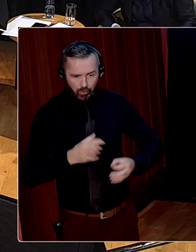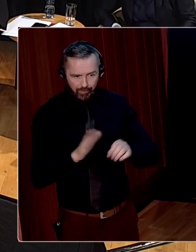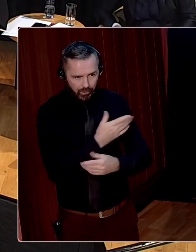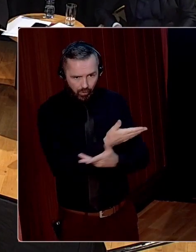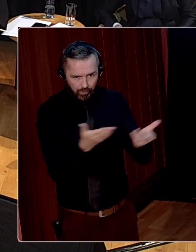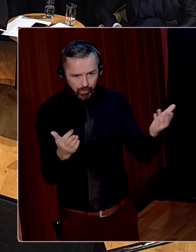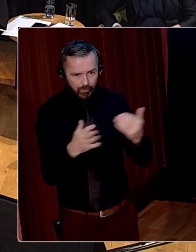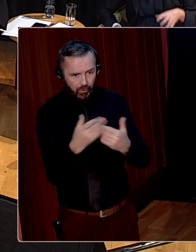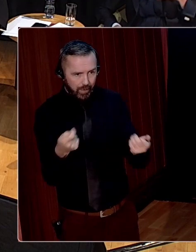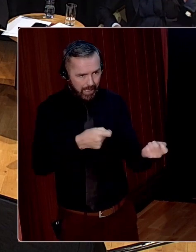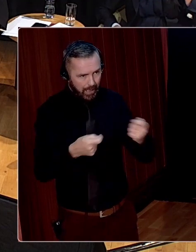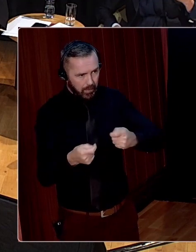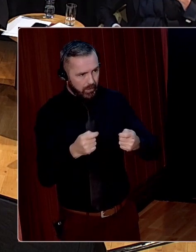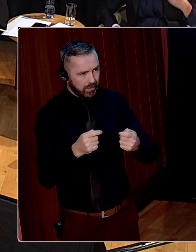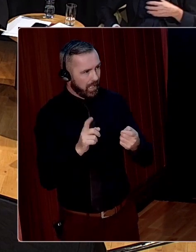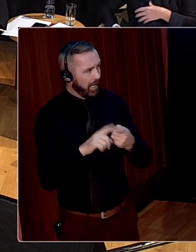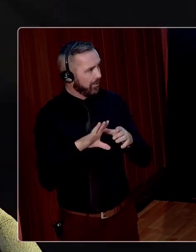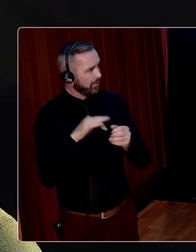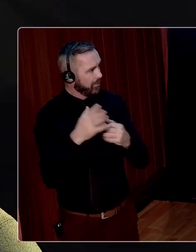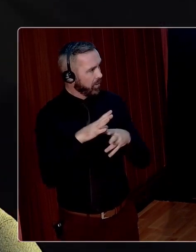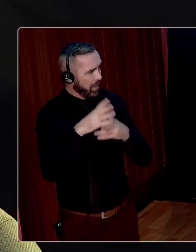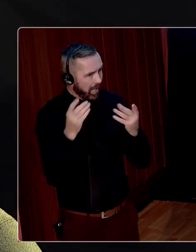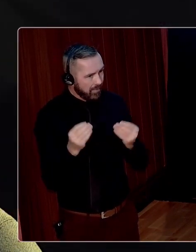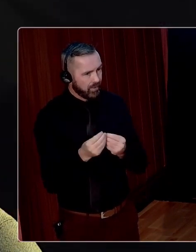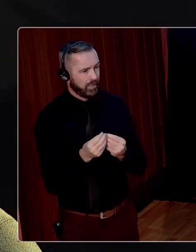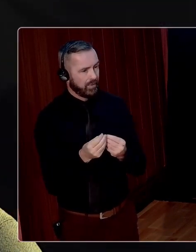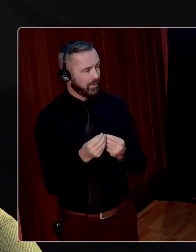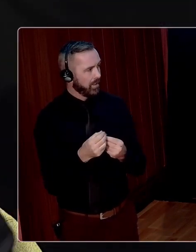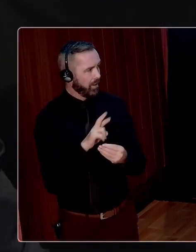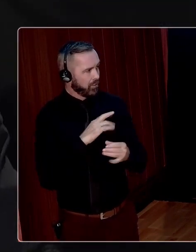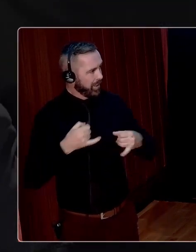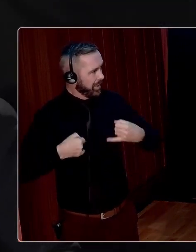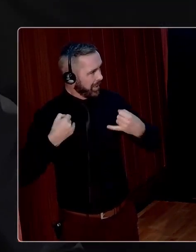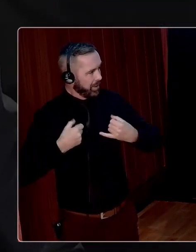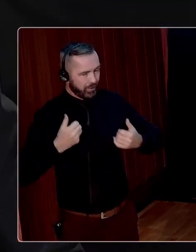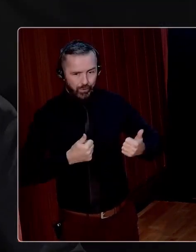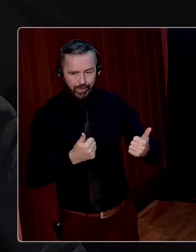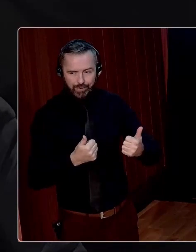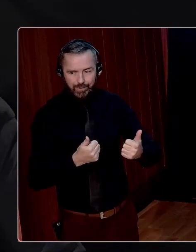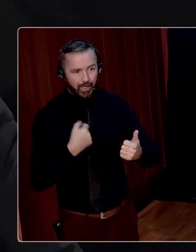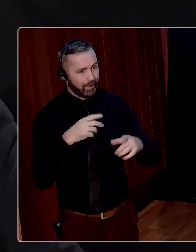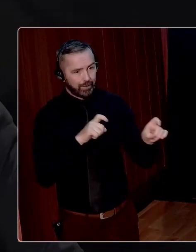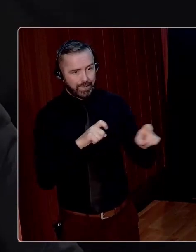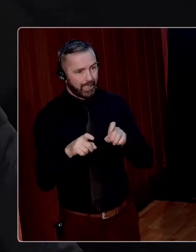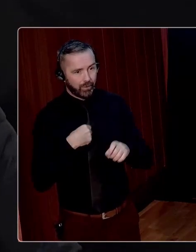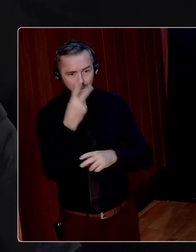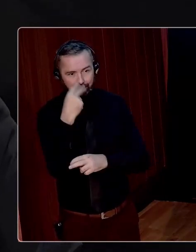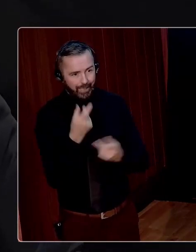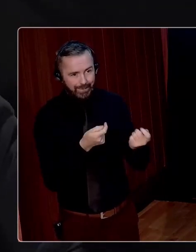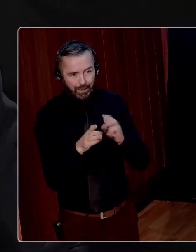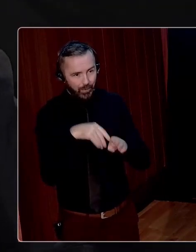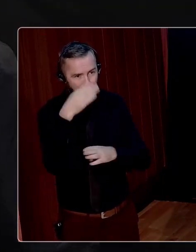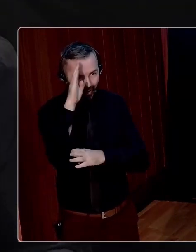of you for your input today and for everything. And I enjoyed it greatly. I think I could stay here till tonight